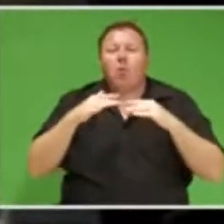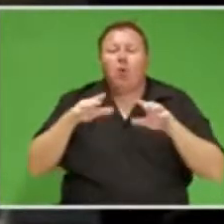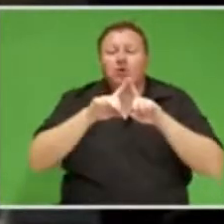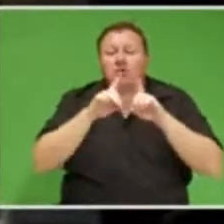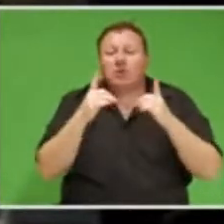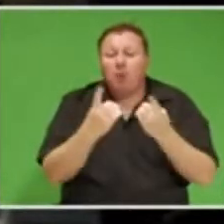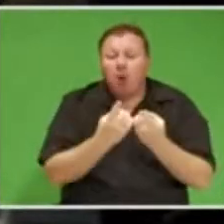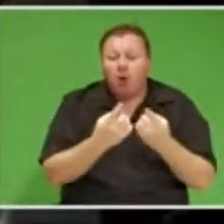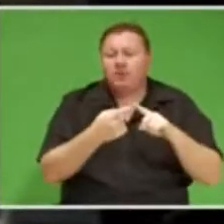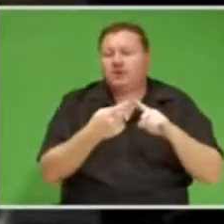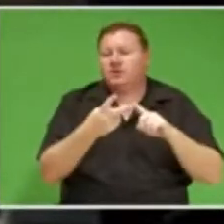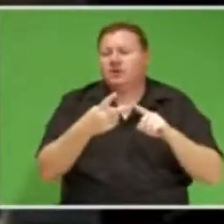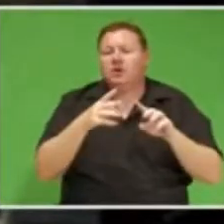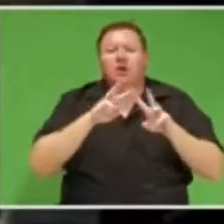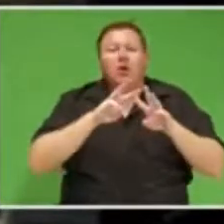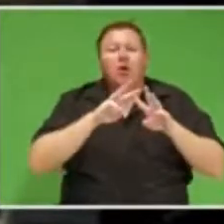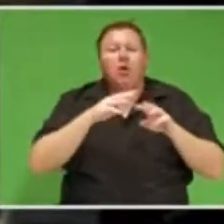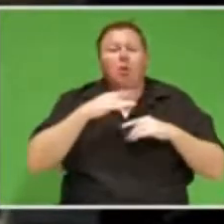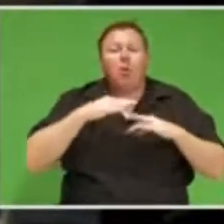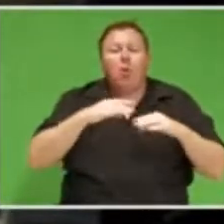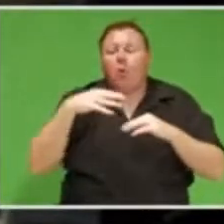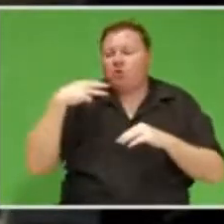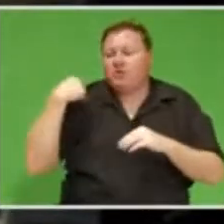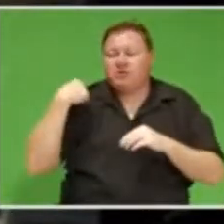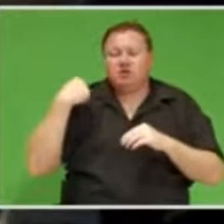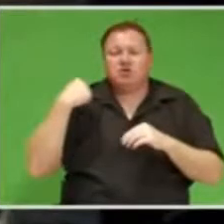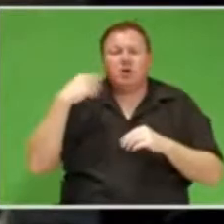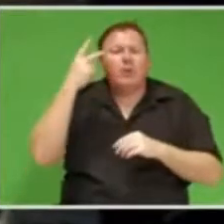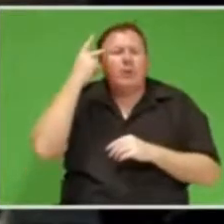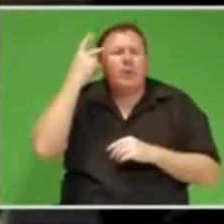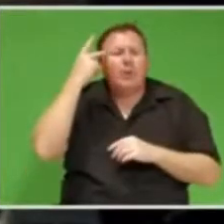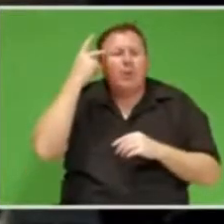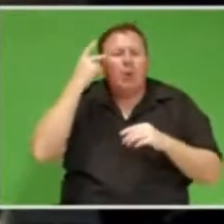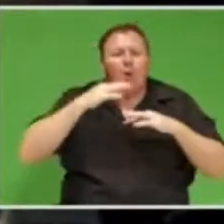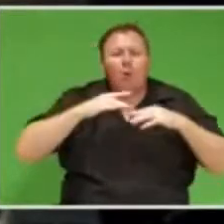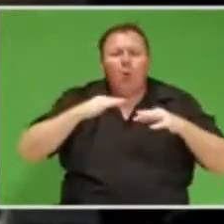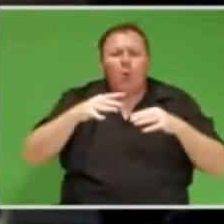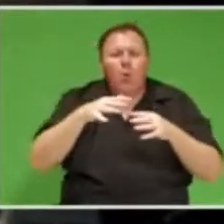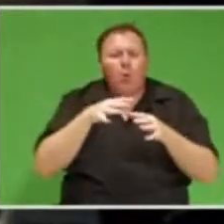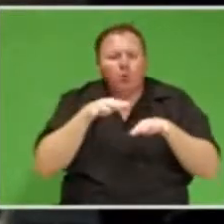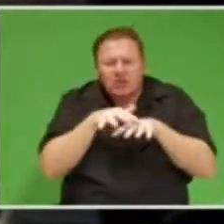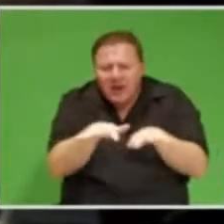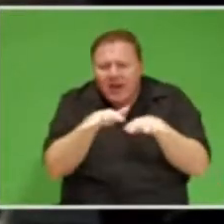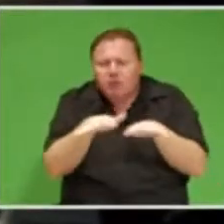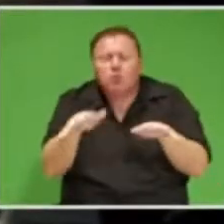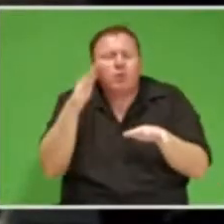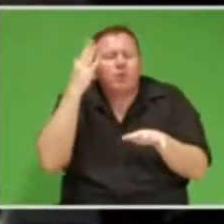deep knowledge of the water network throughout our country. And they've